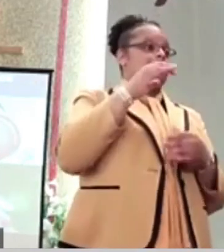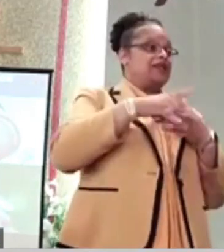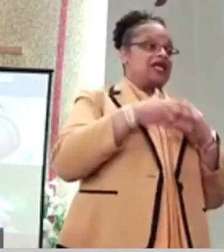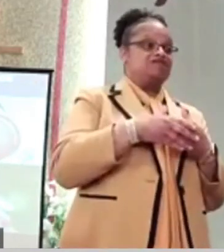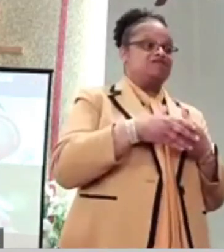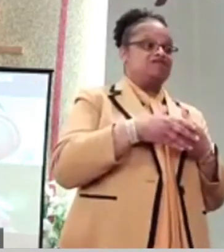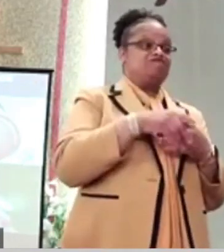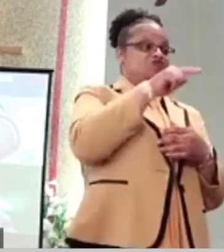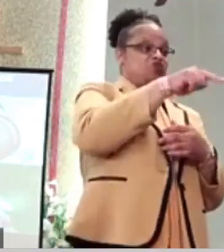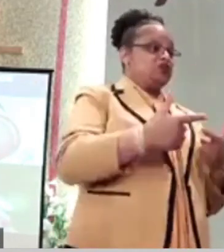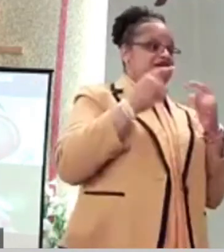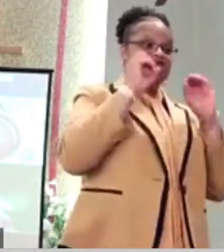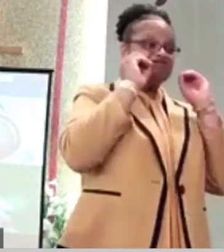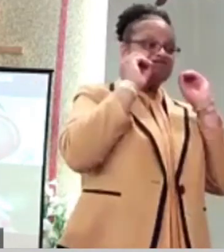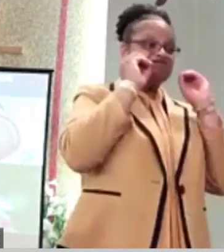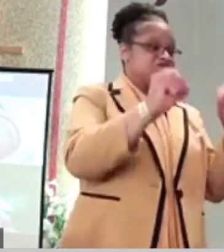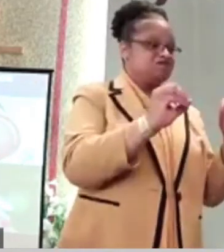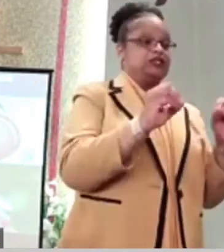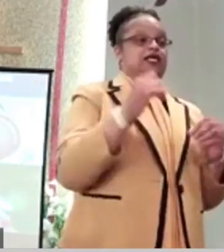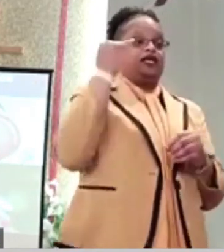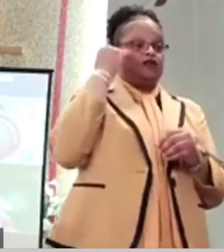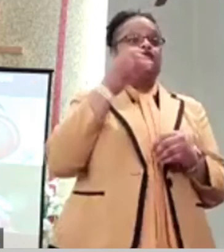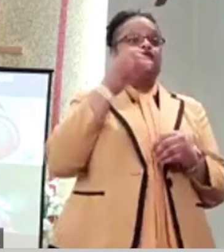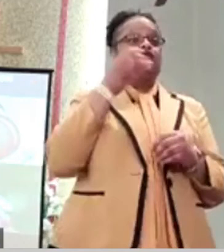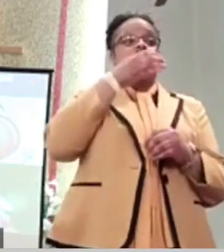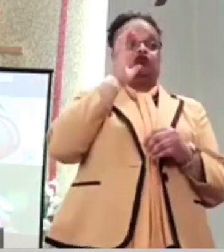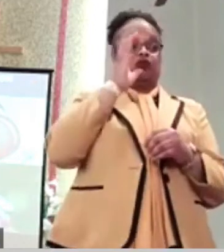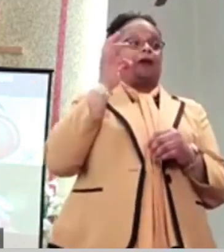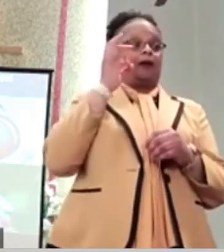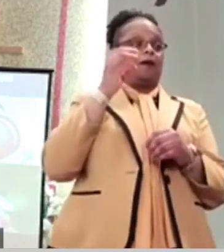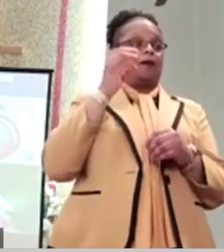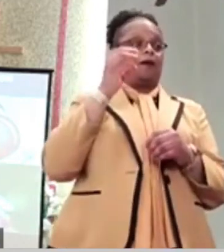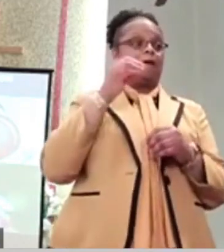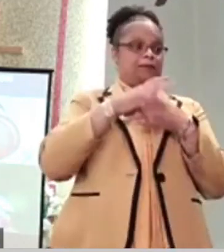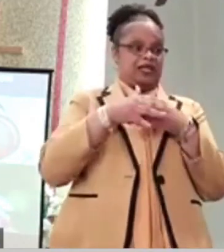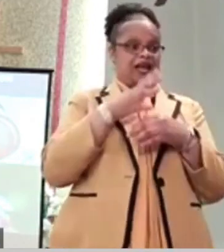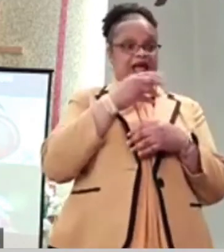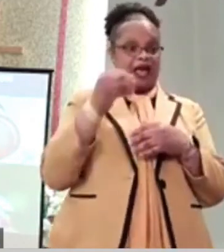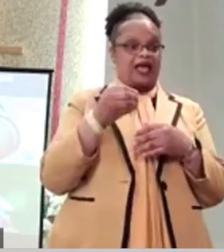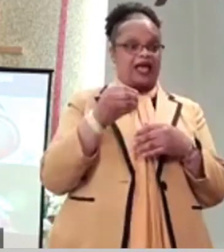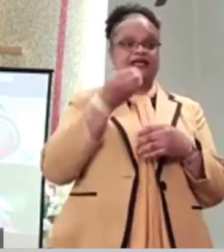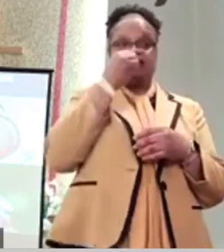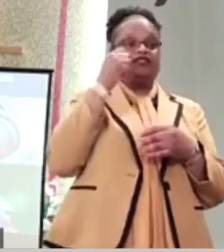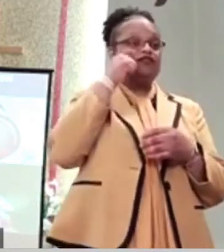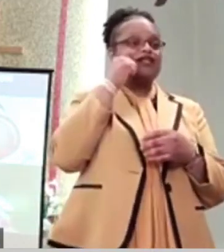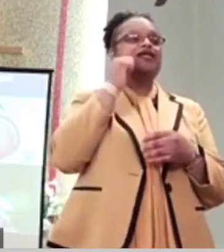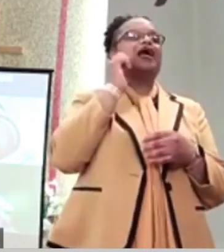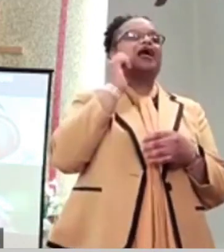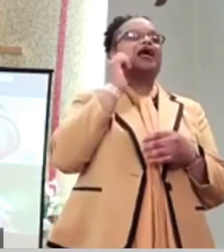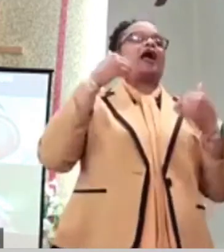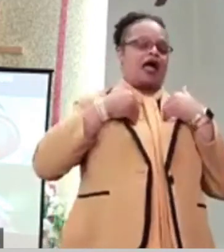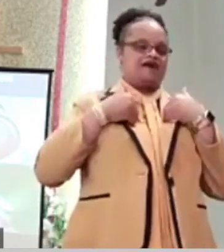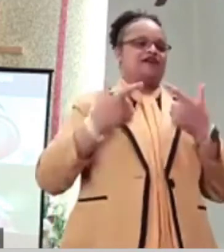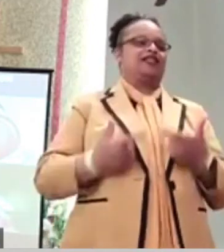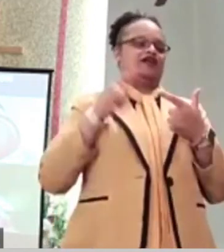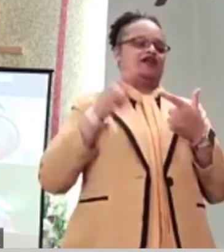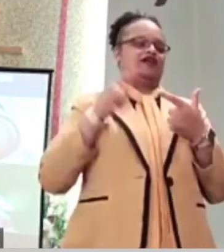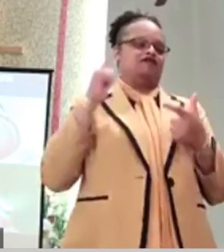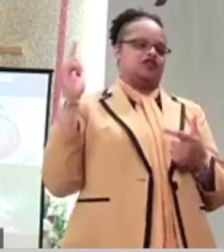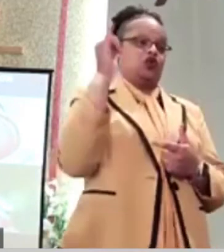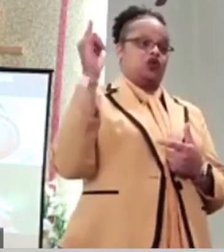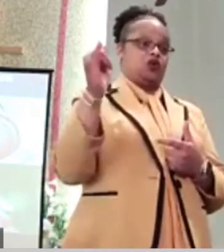you. Whoever eats my flesh and drinks my blood has eternal life. So as we partake of this Lord's Supper,